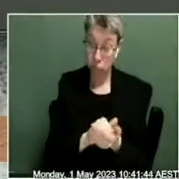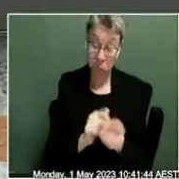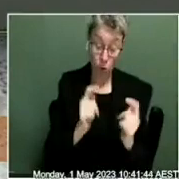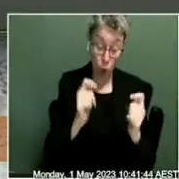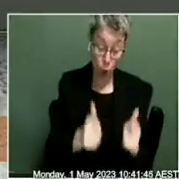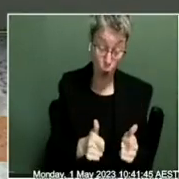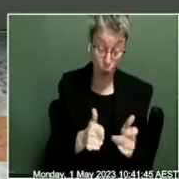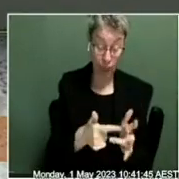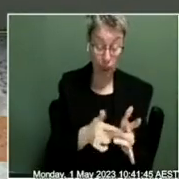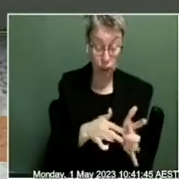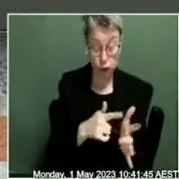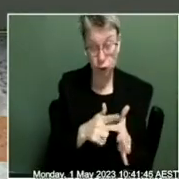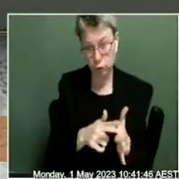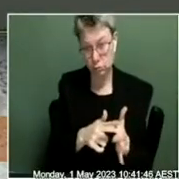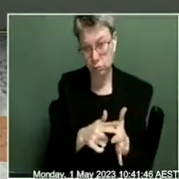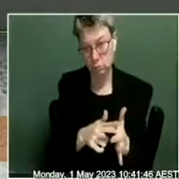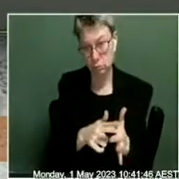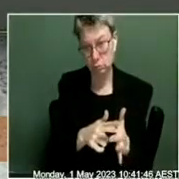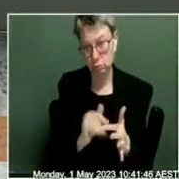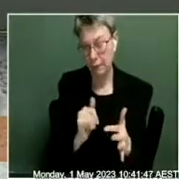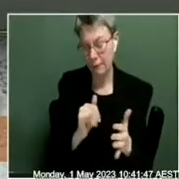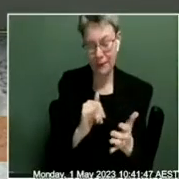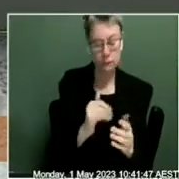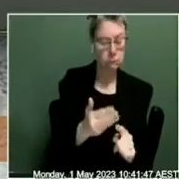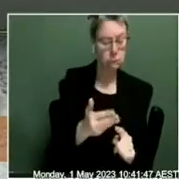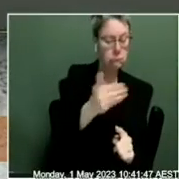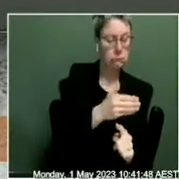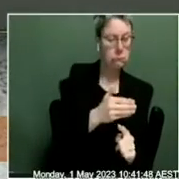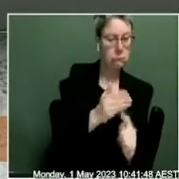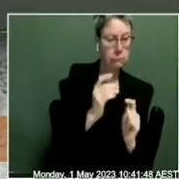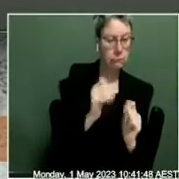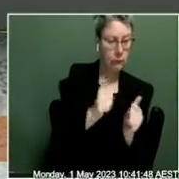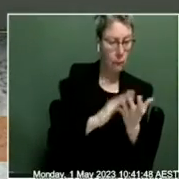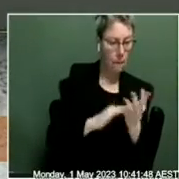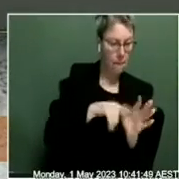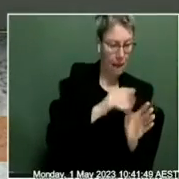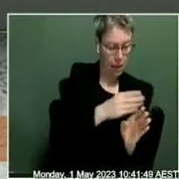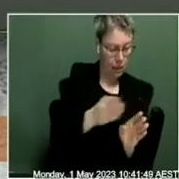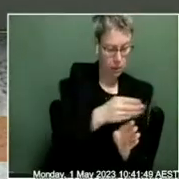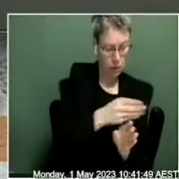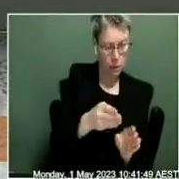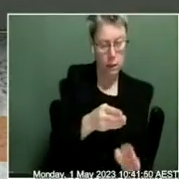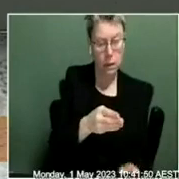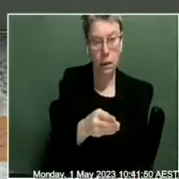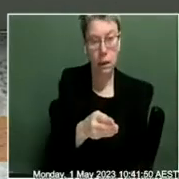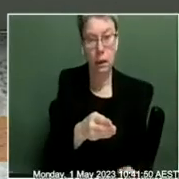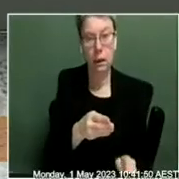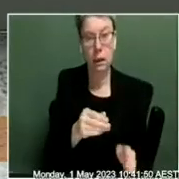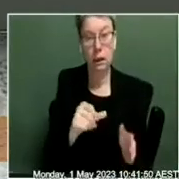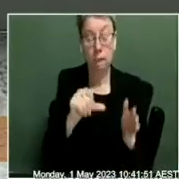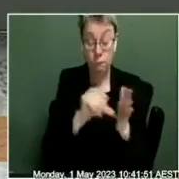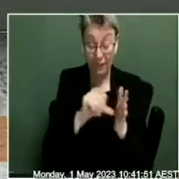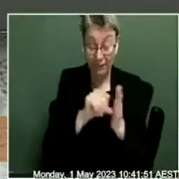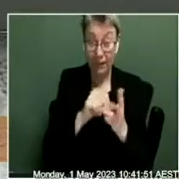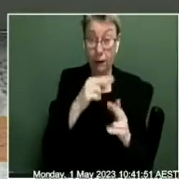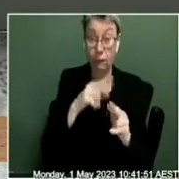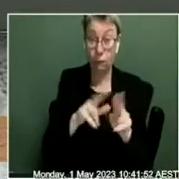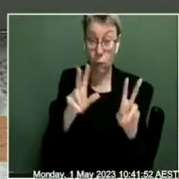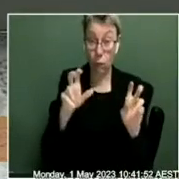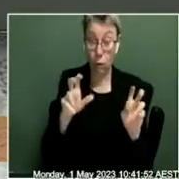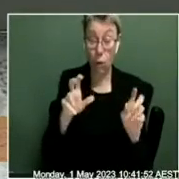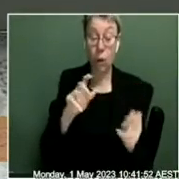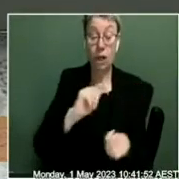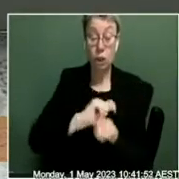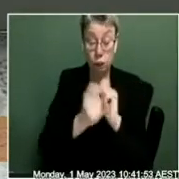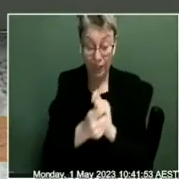the funding for public intoxication reforms was only confirmed to 30 June, less than